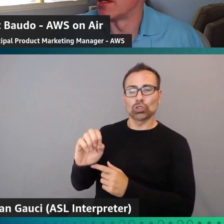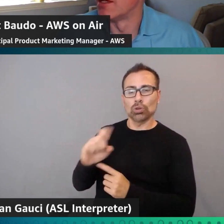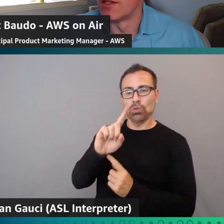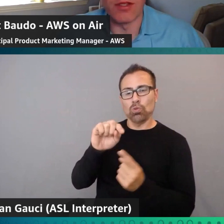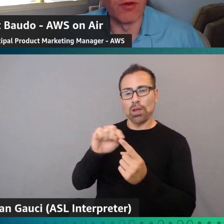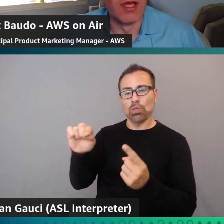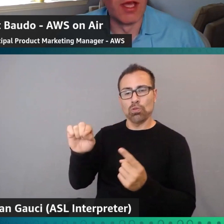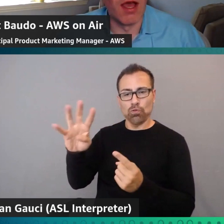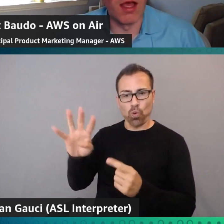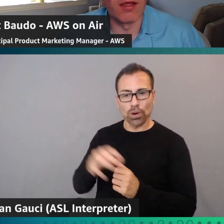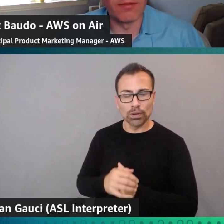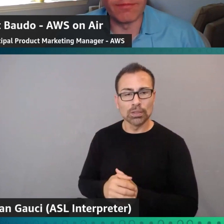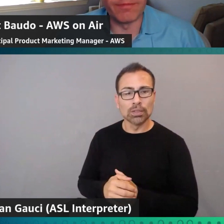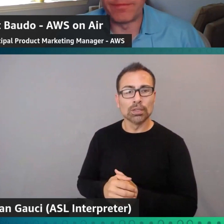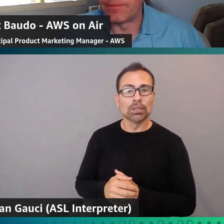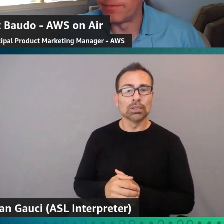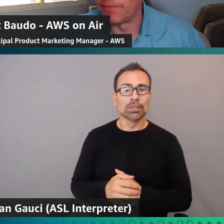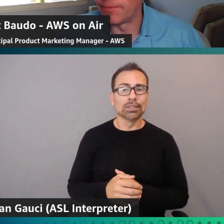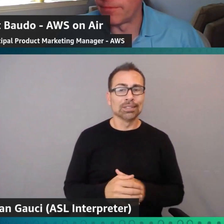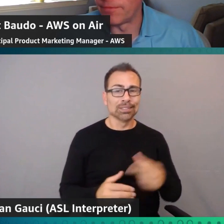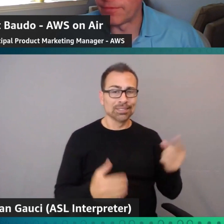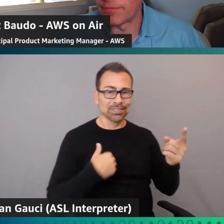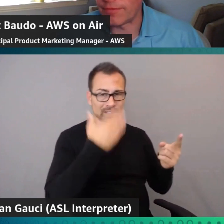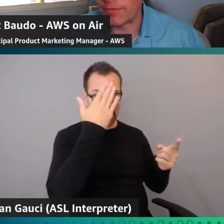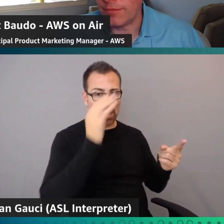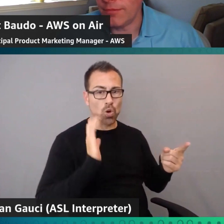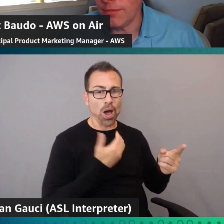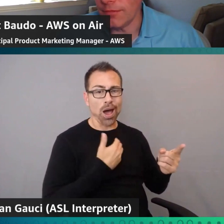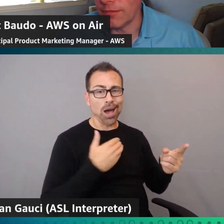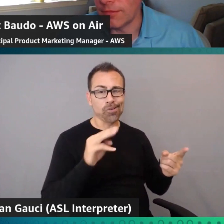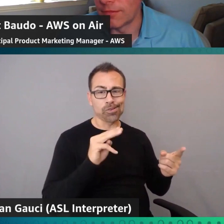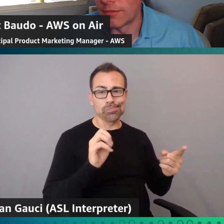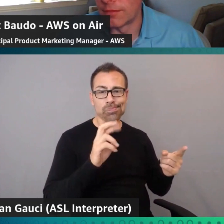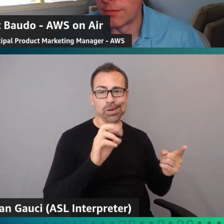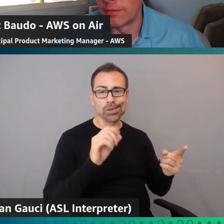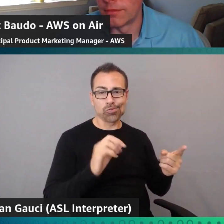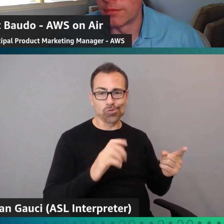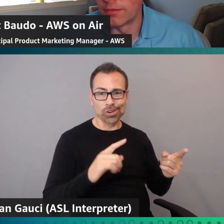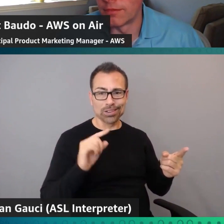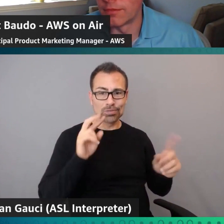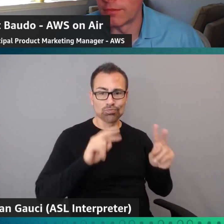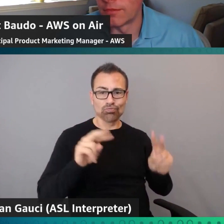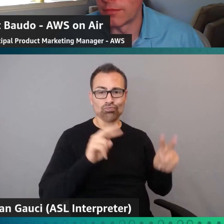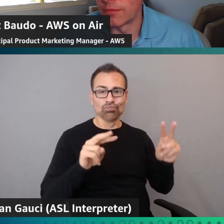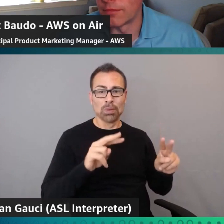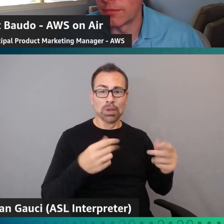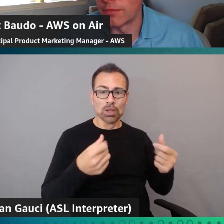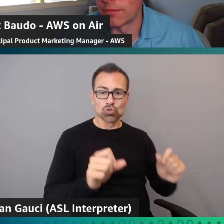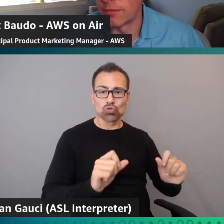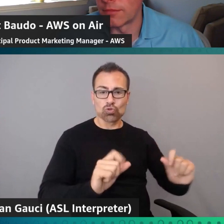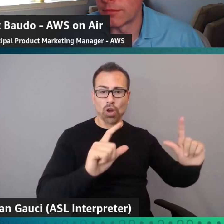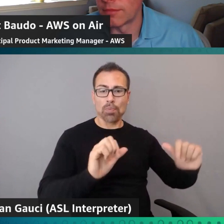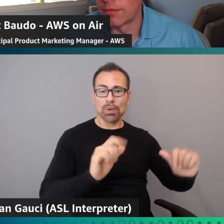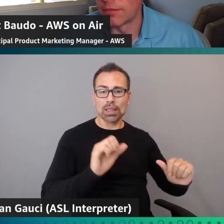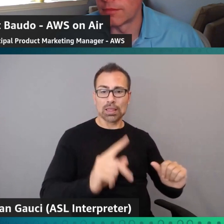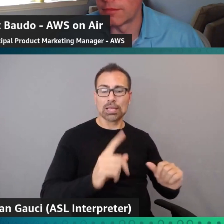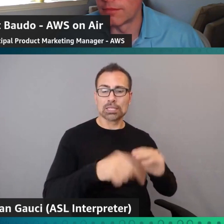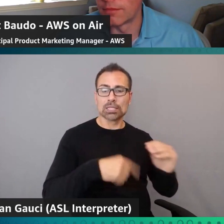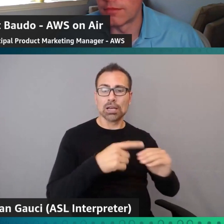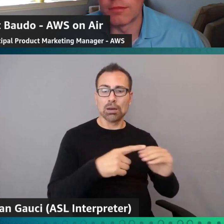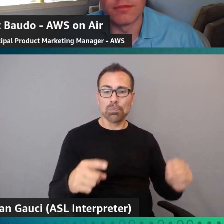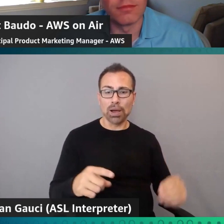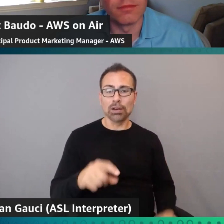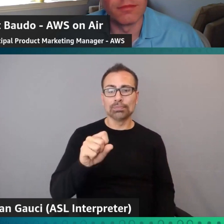that. So, and I know our moderators have been dropping links to learn more about the Sustainability Insights Framework in the various chats